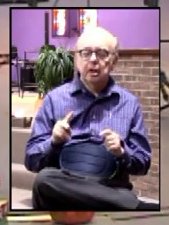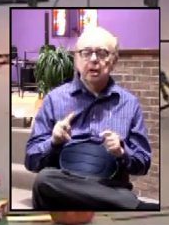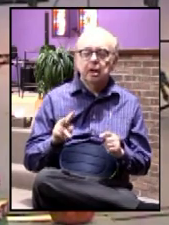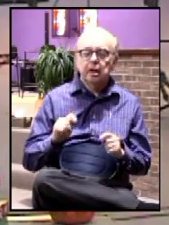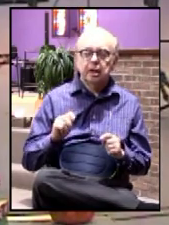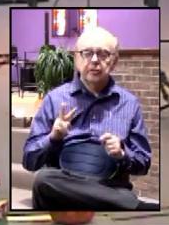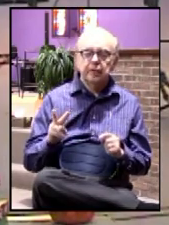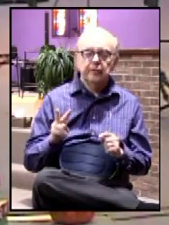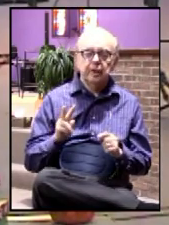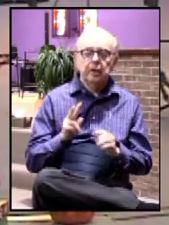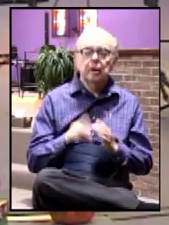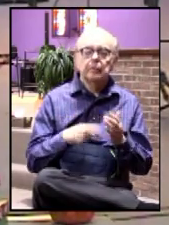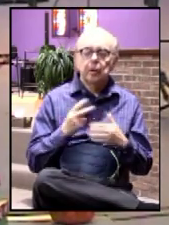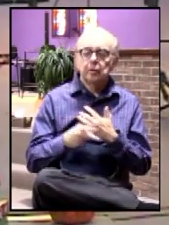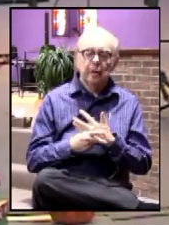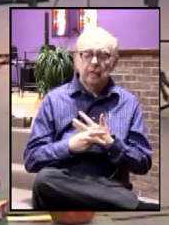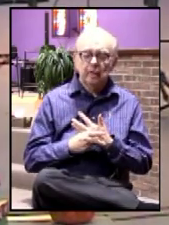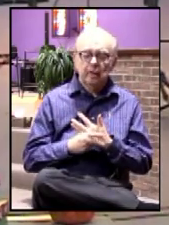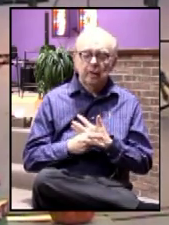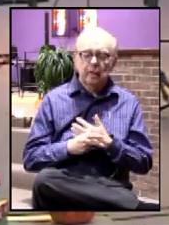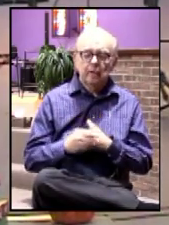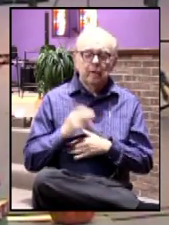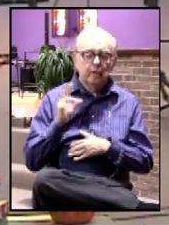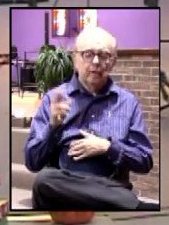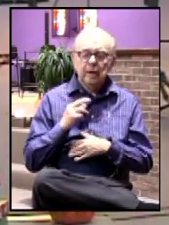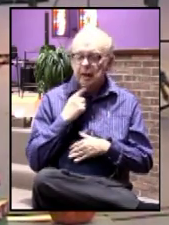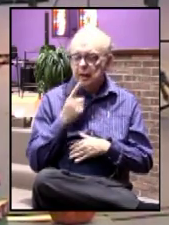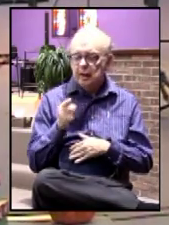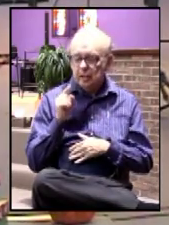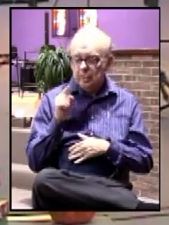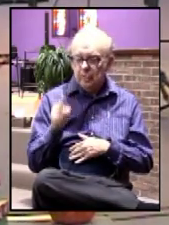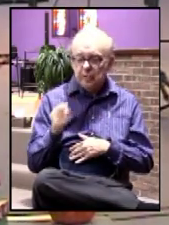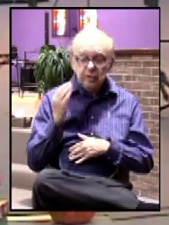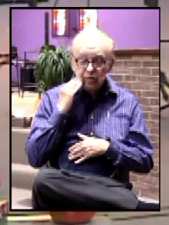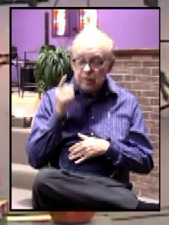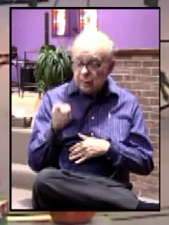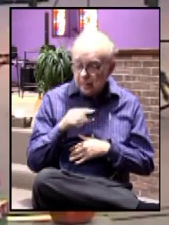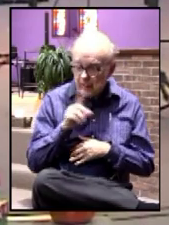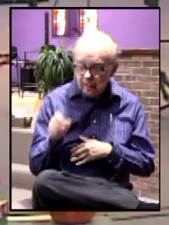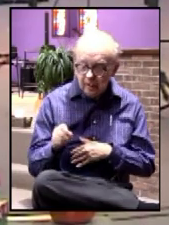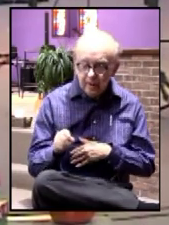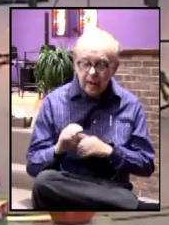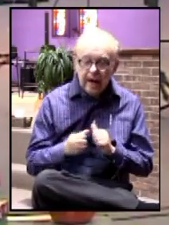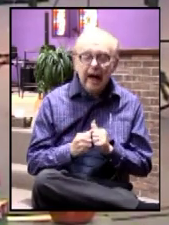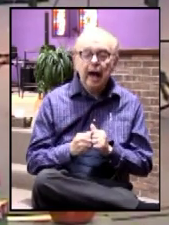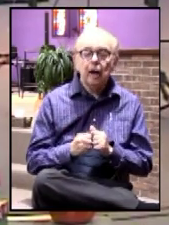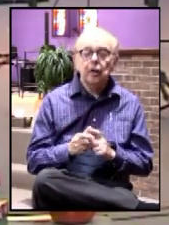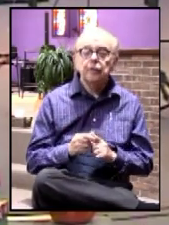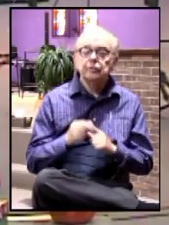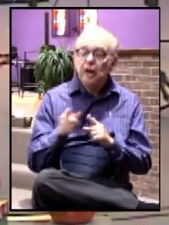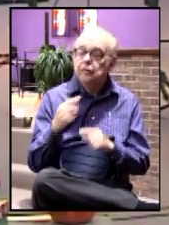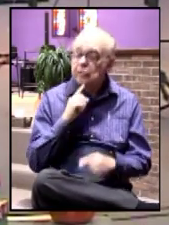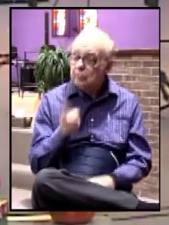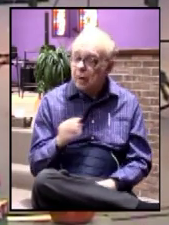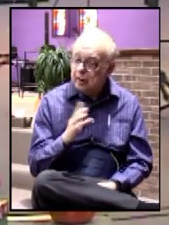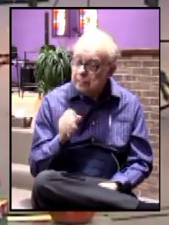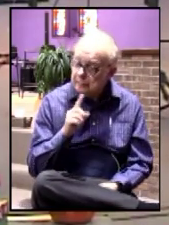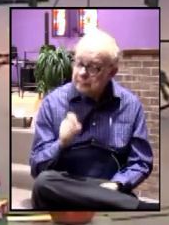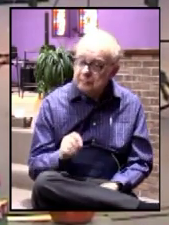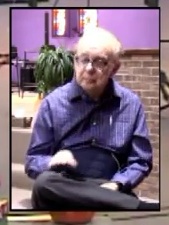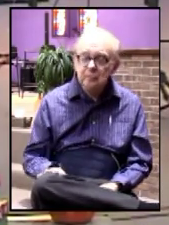child that he spoke to them and said, "Do you know how special you are?"